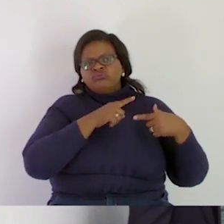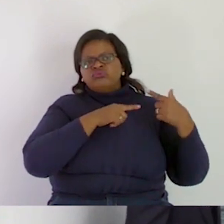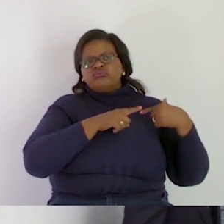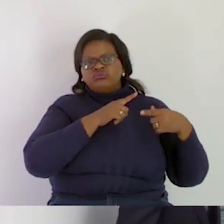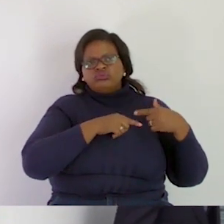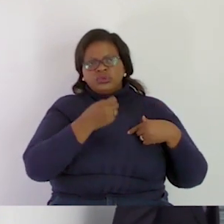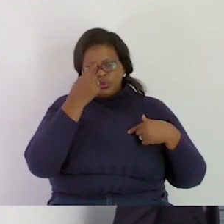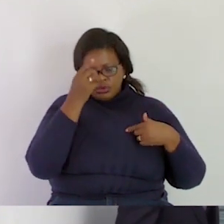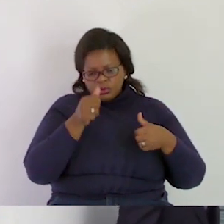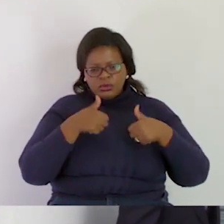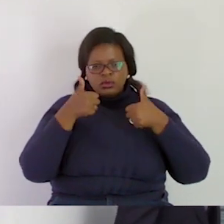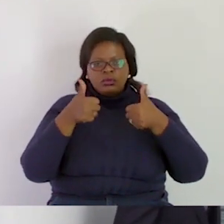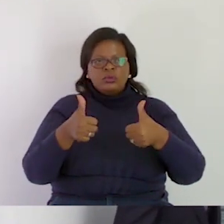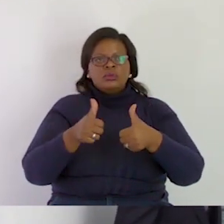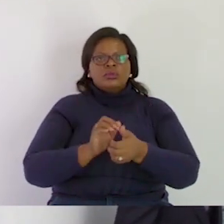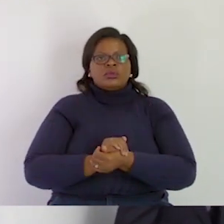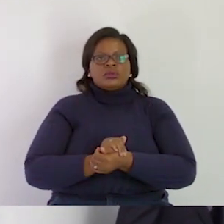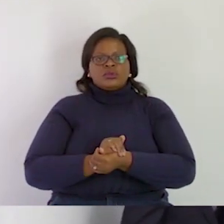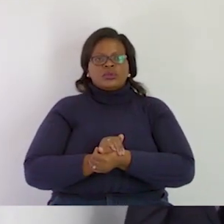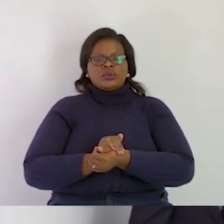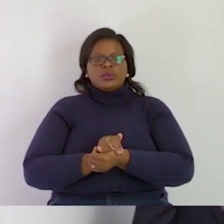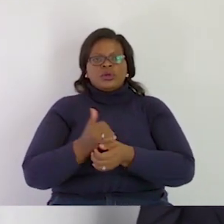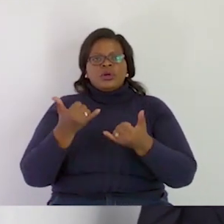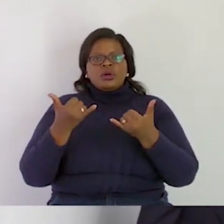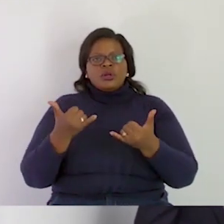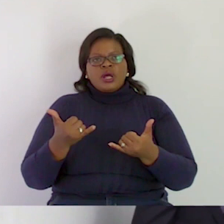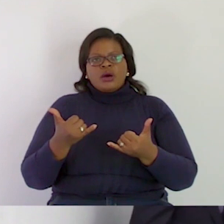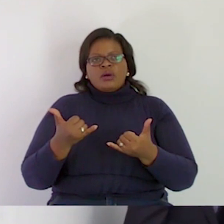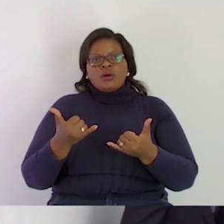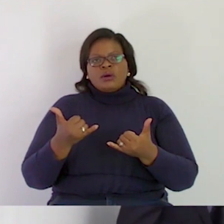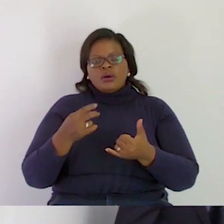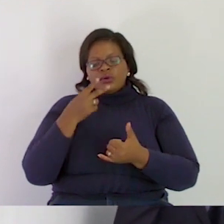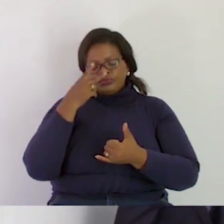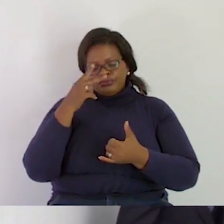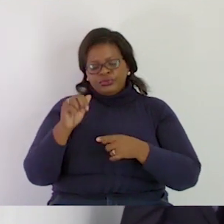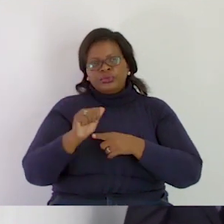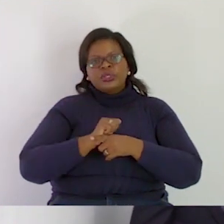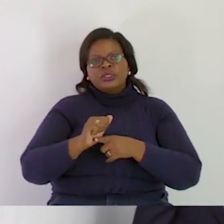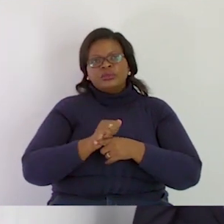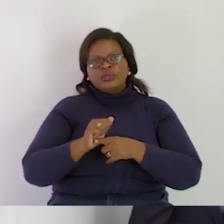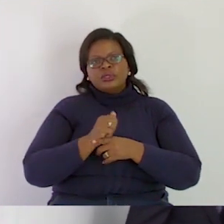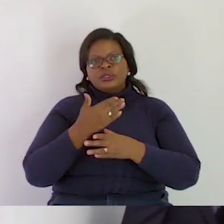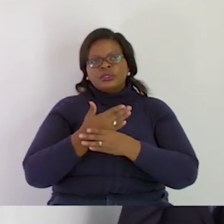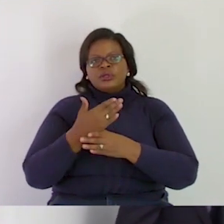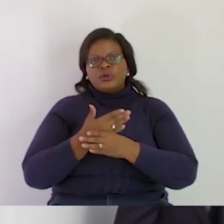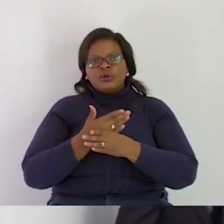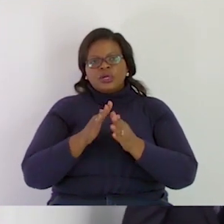understand this much better. Now we have to move to our activity in our